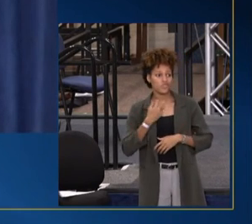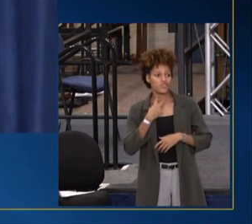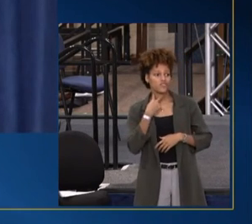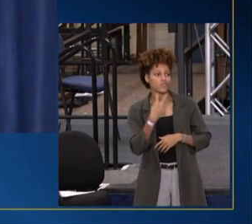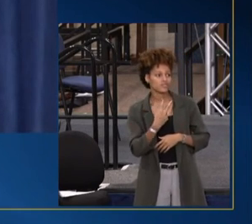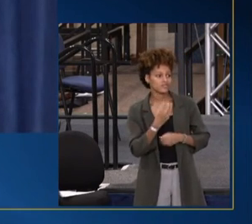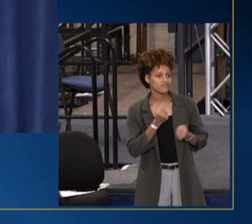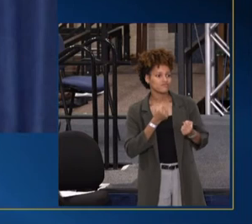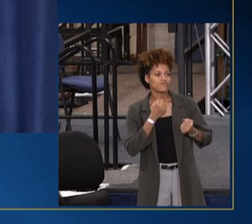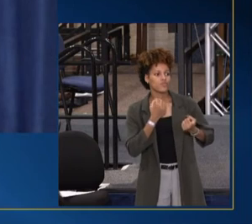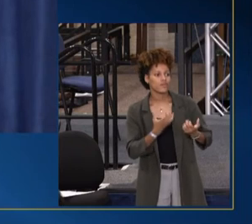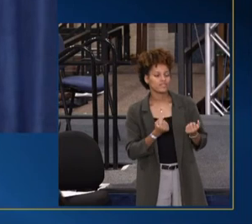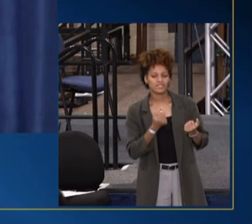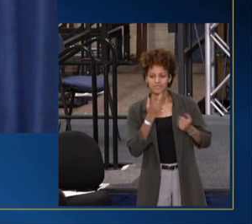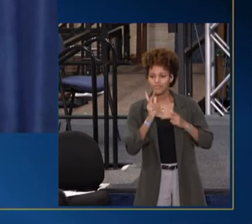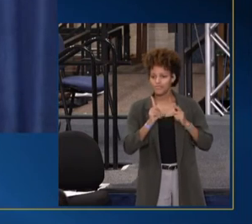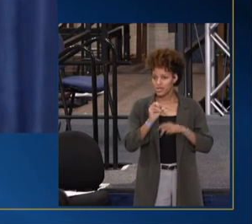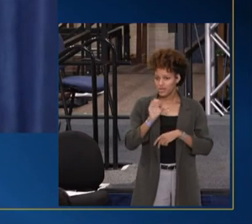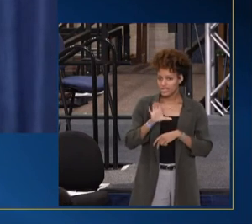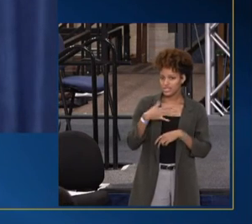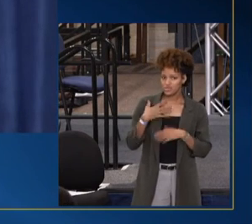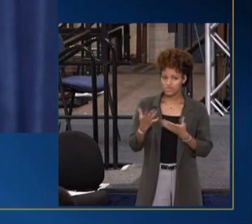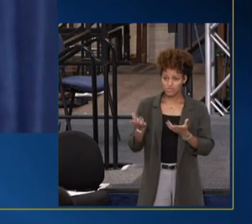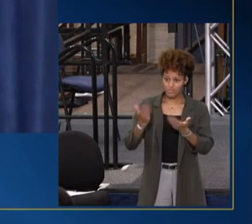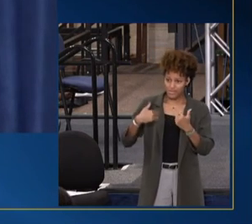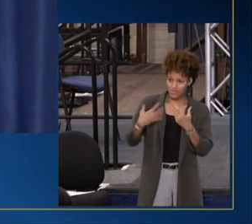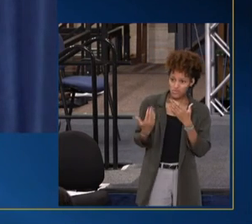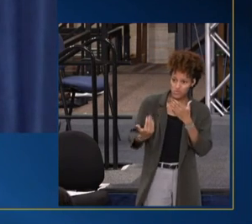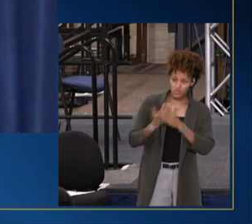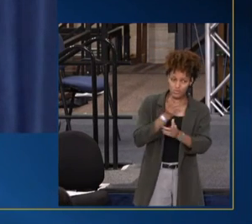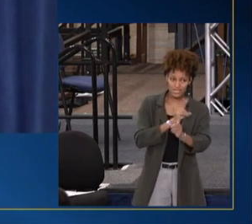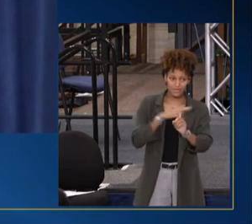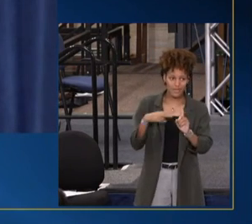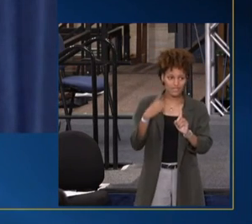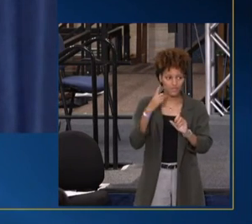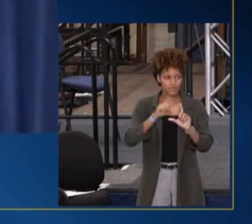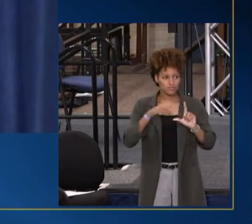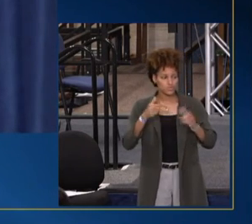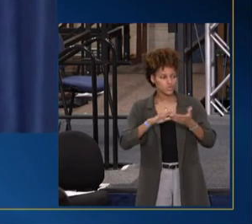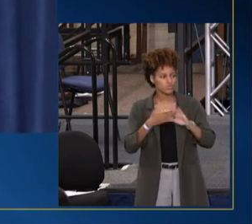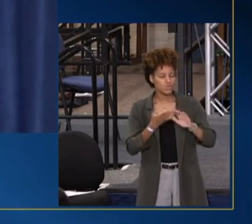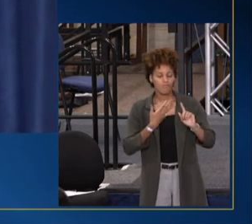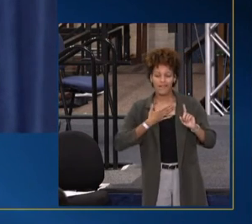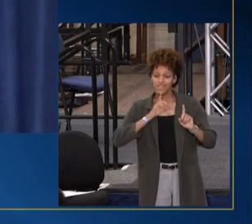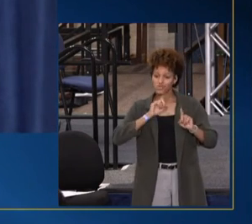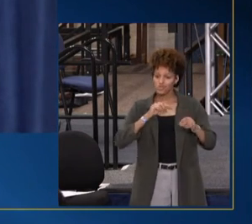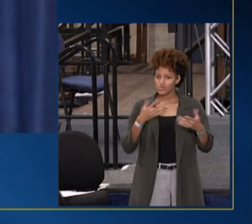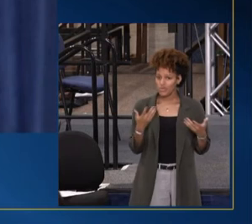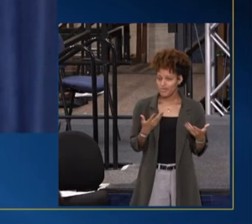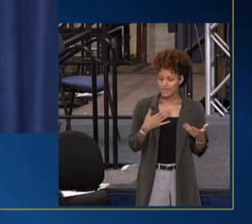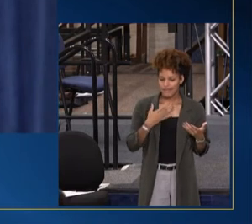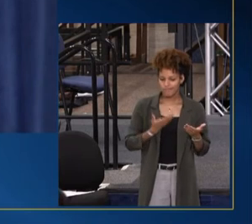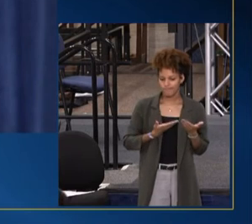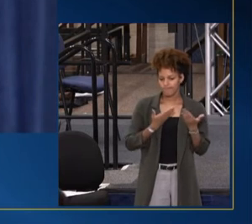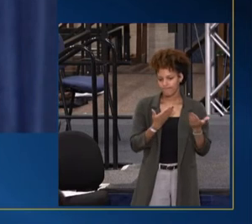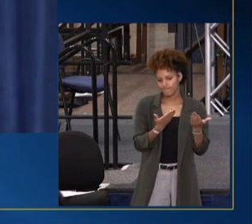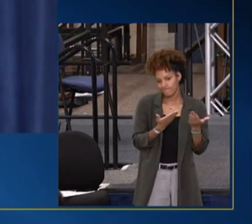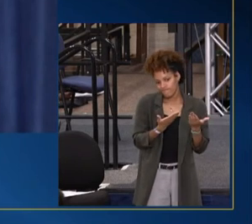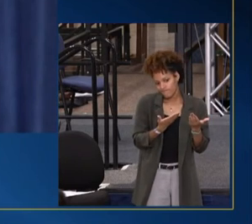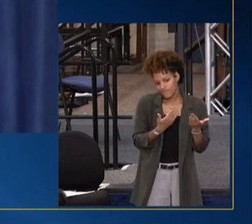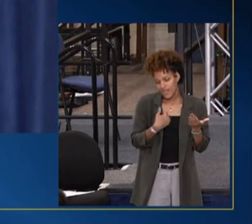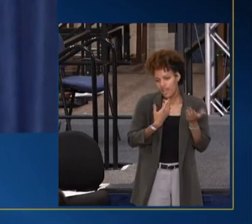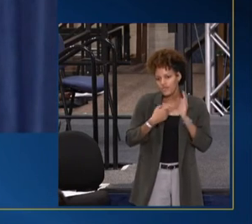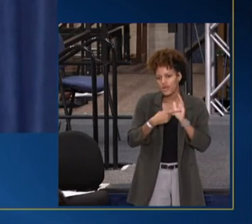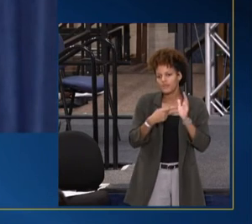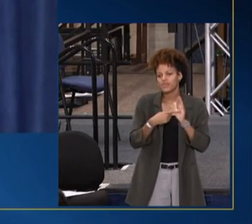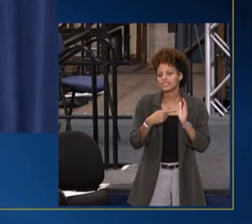the voices of people of color who are bringing those new perspectives that we need. And the answer that I have, that I can offer, is that I